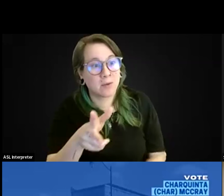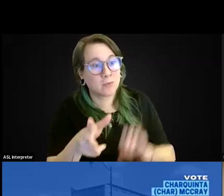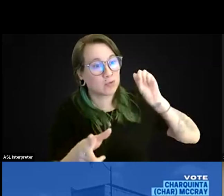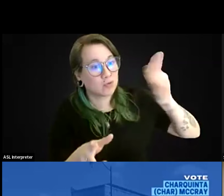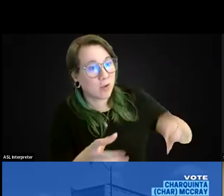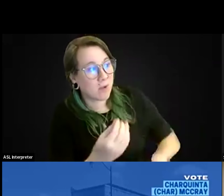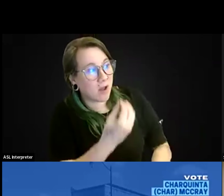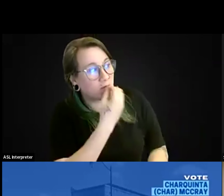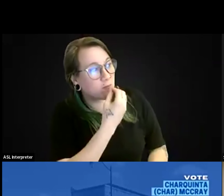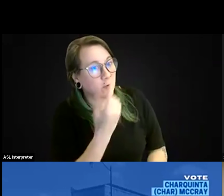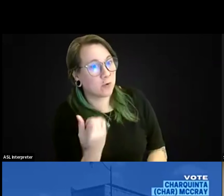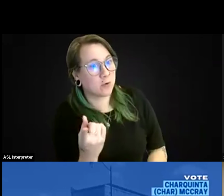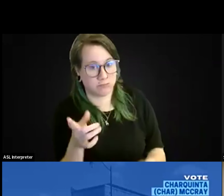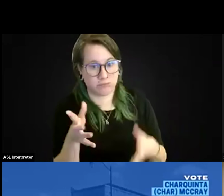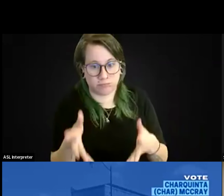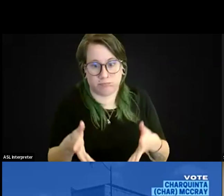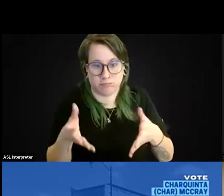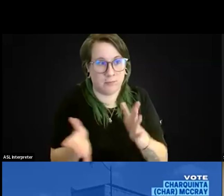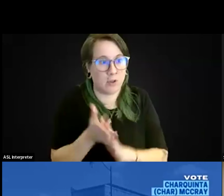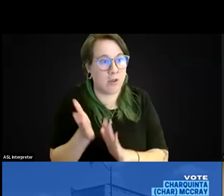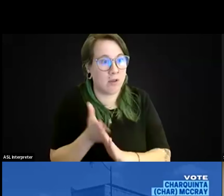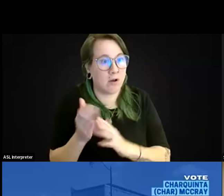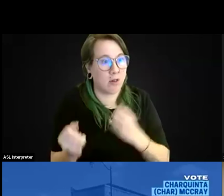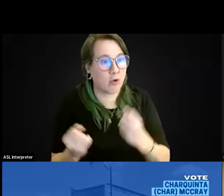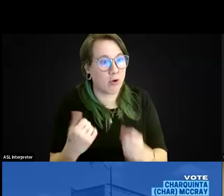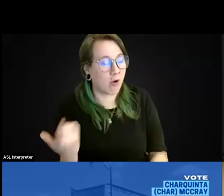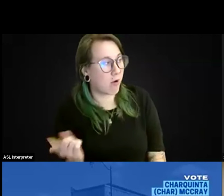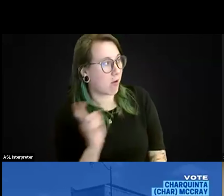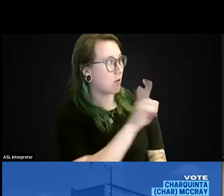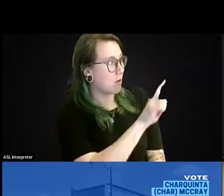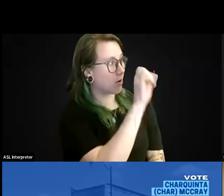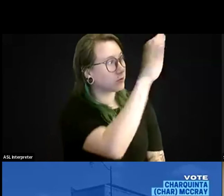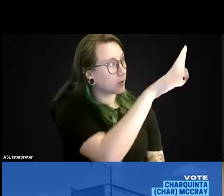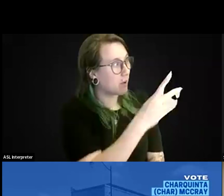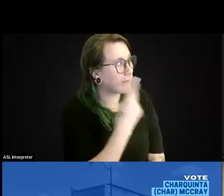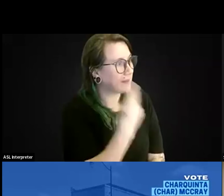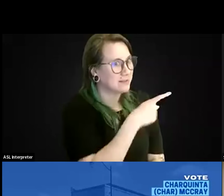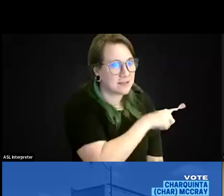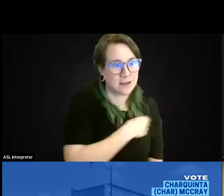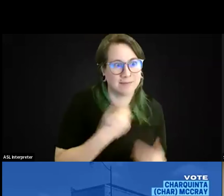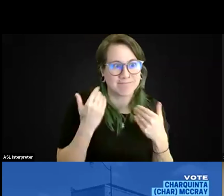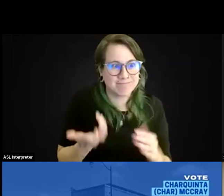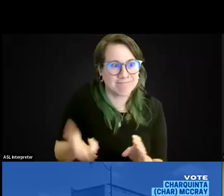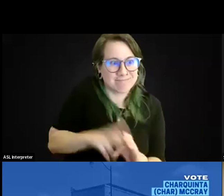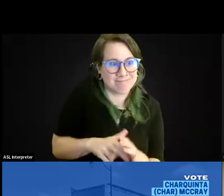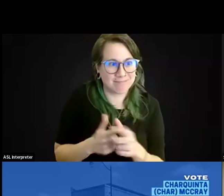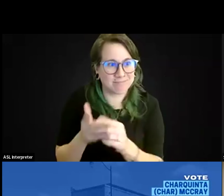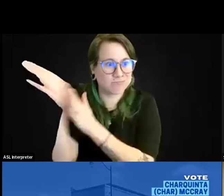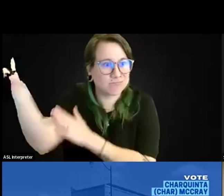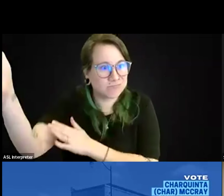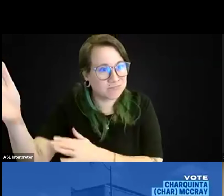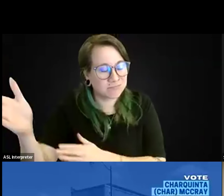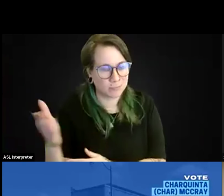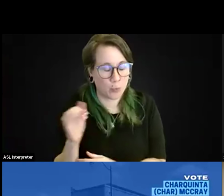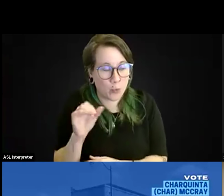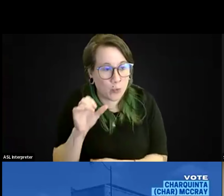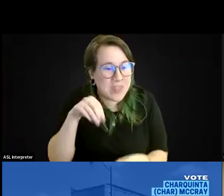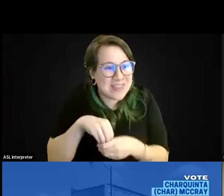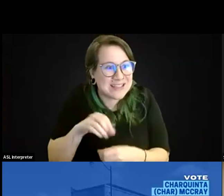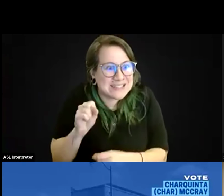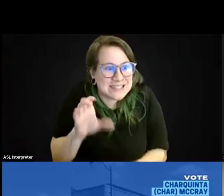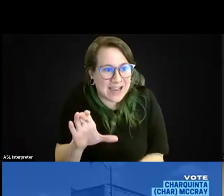to run in and get some food, and all of a sudden, kids see that and they just hop right in his car and they take off. Within seconds, they